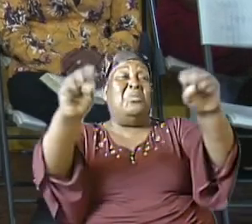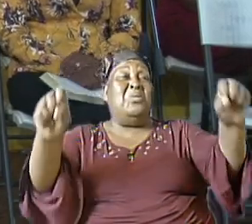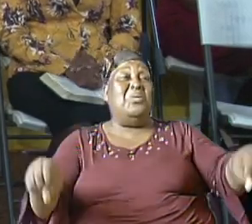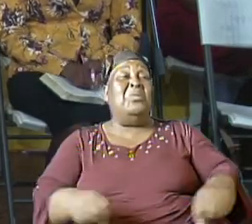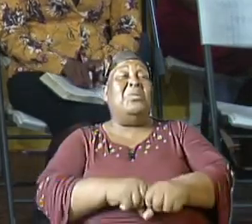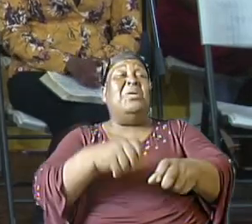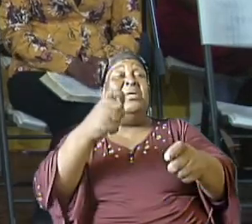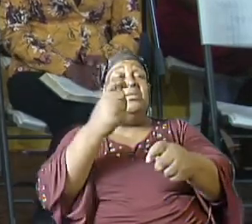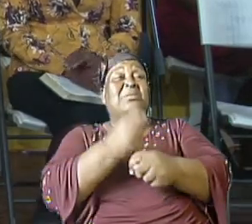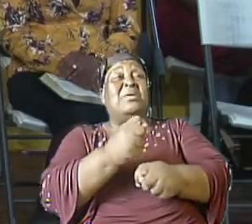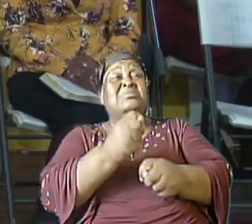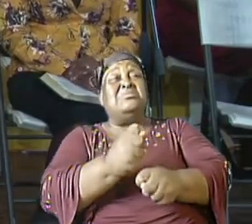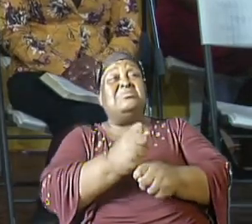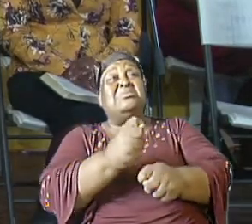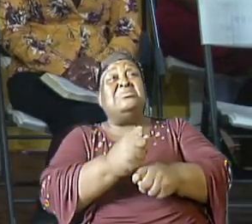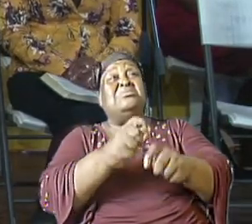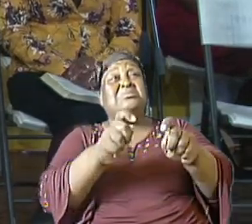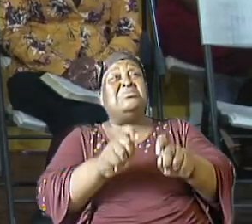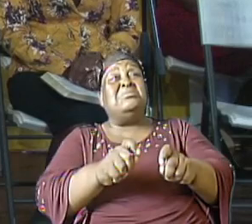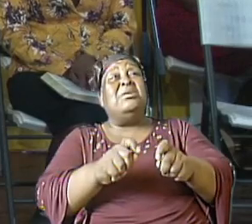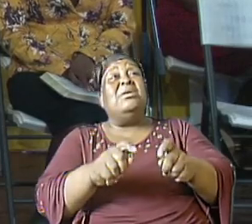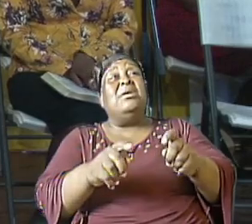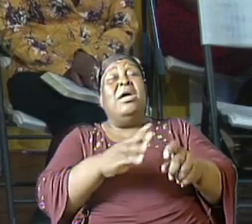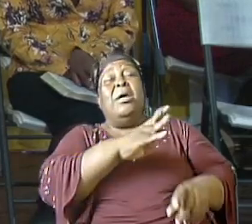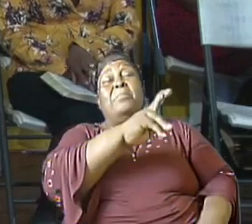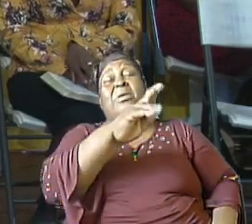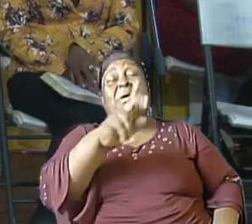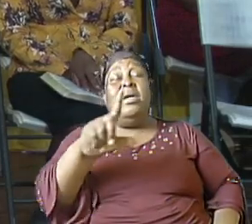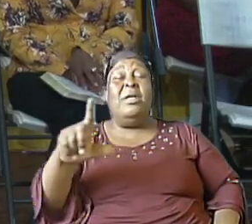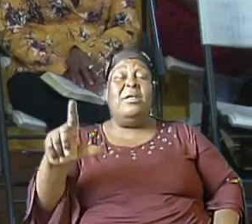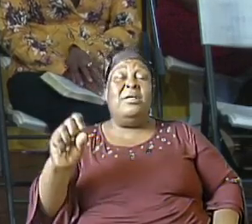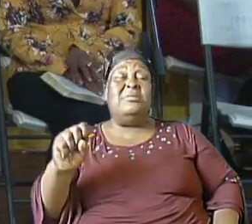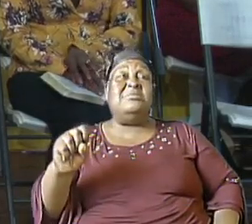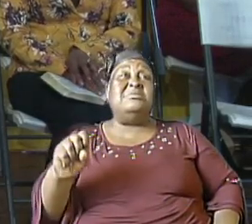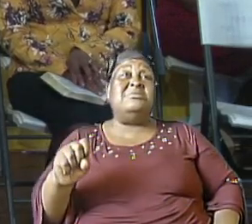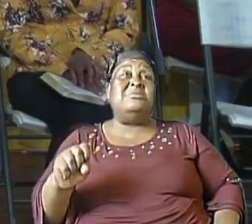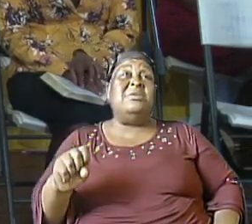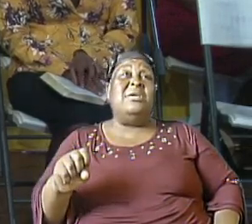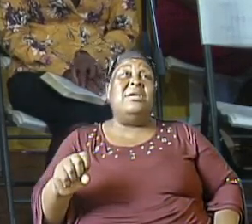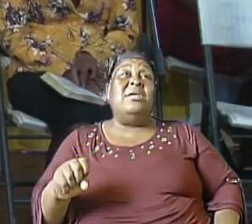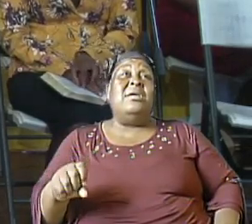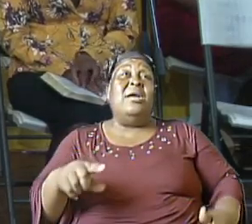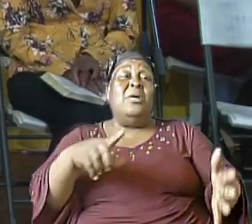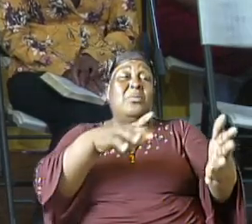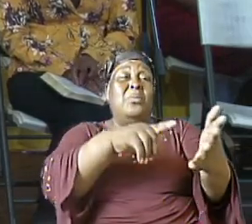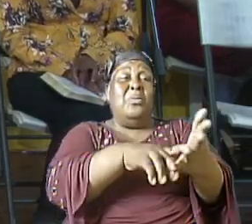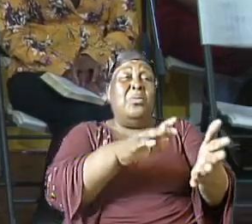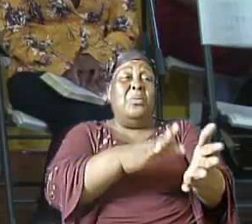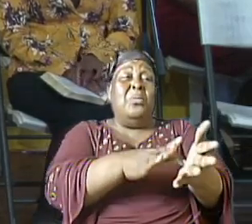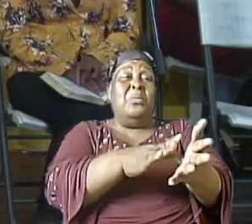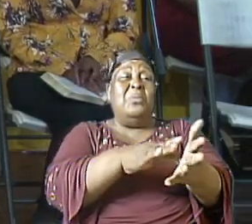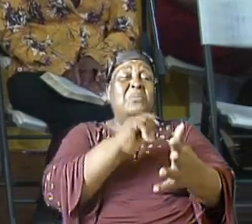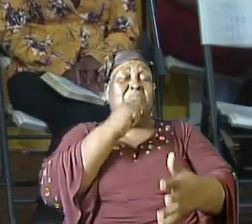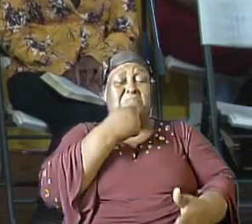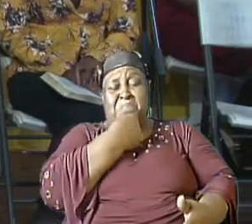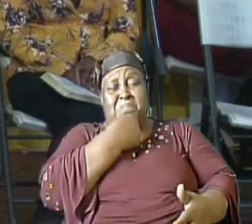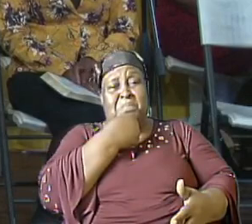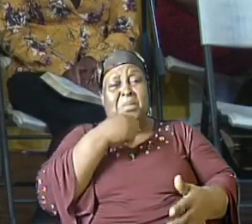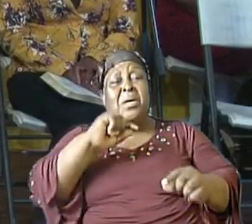of taxes and bills and death and sorrow and